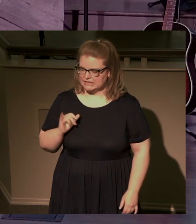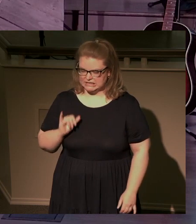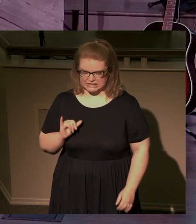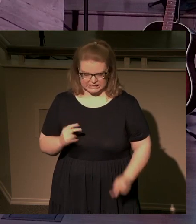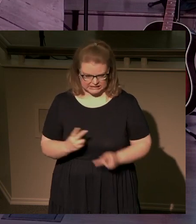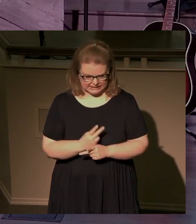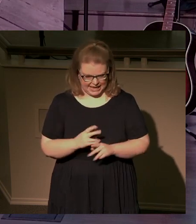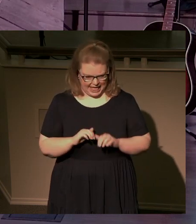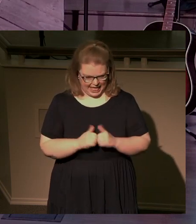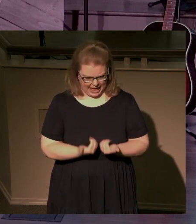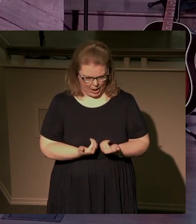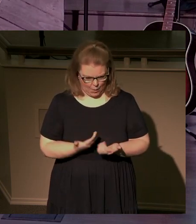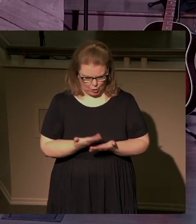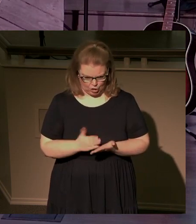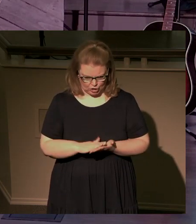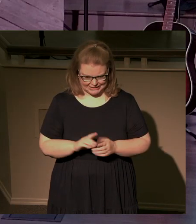cook.